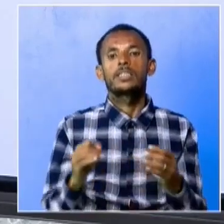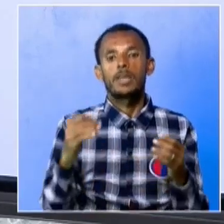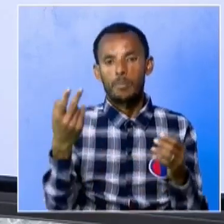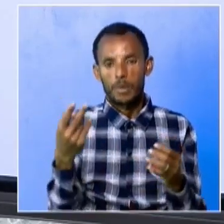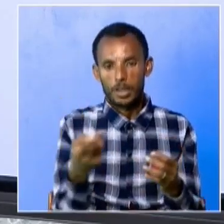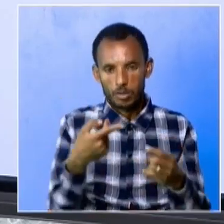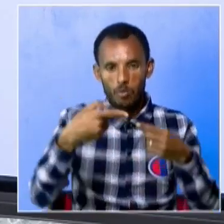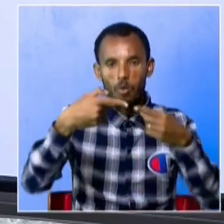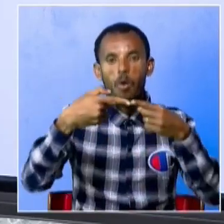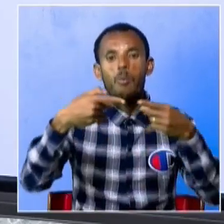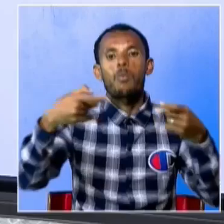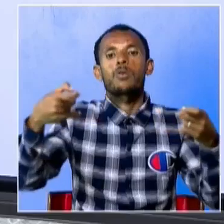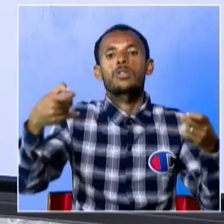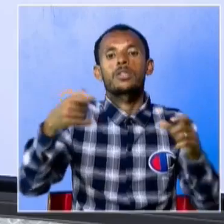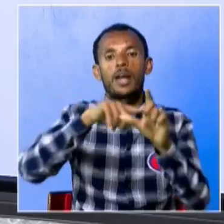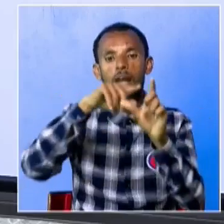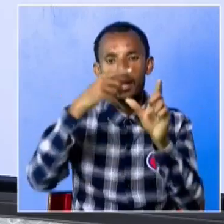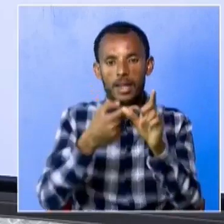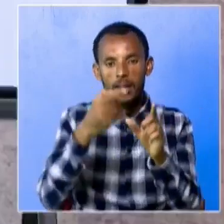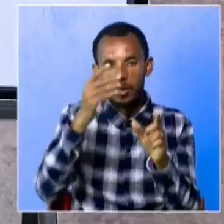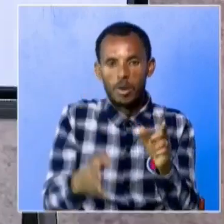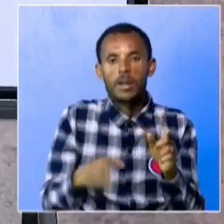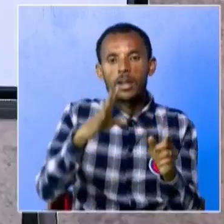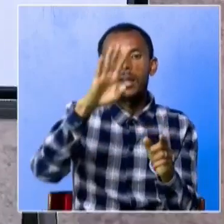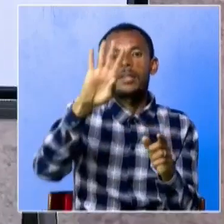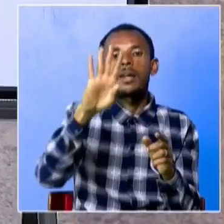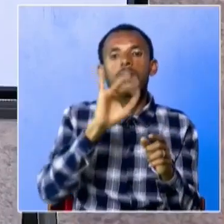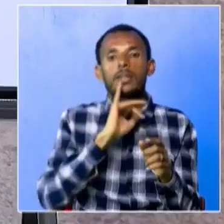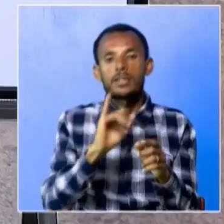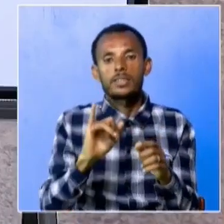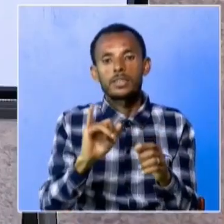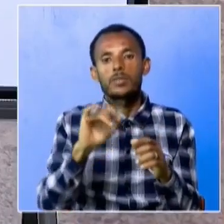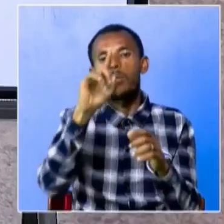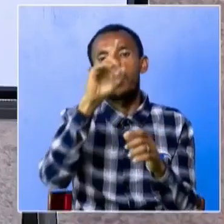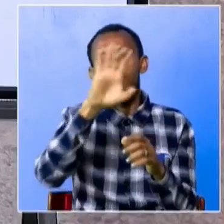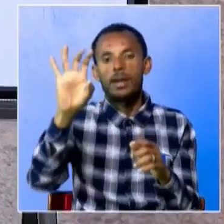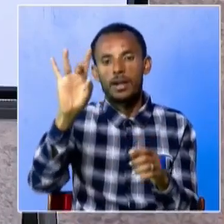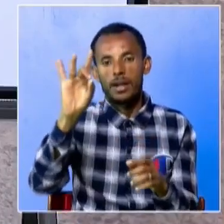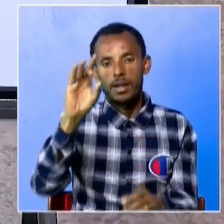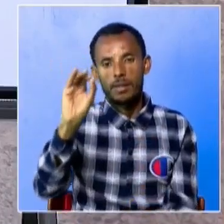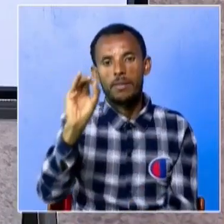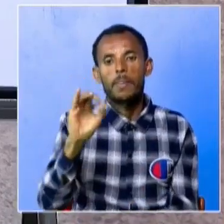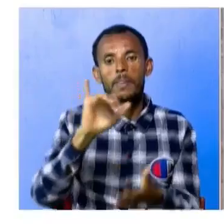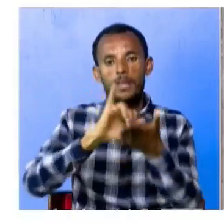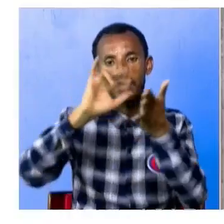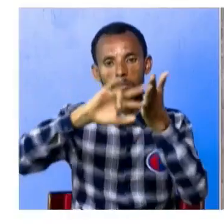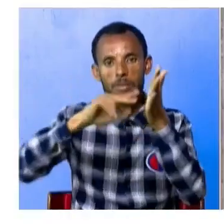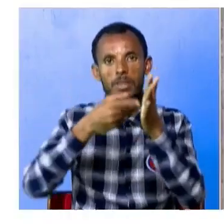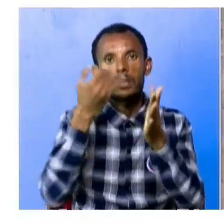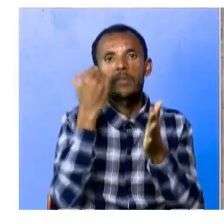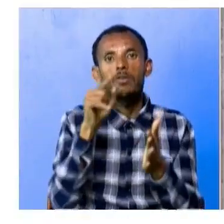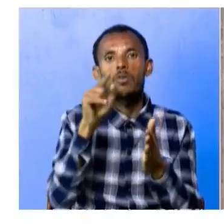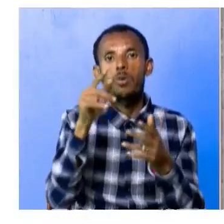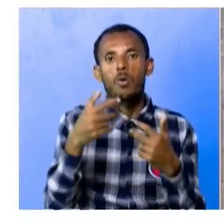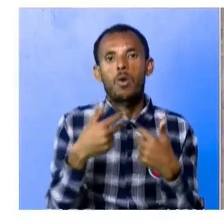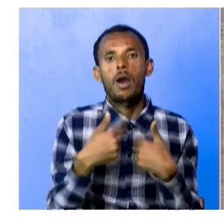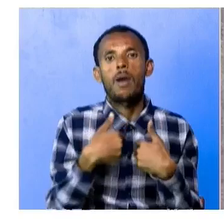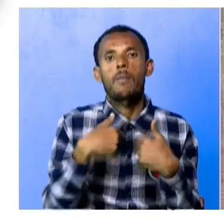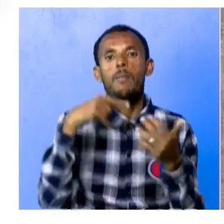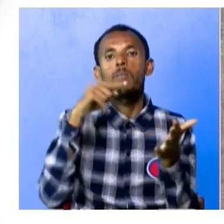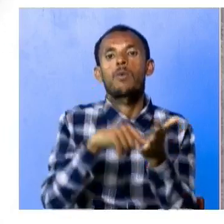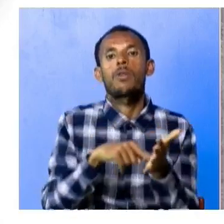opposite angles in a cyclic quadrilateral is supplementary, right? That means if you have points